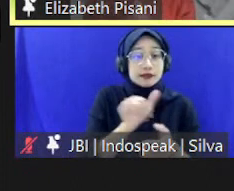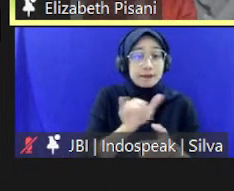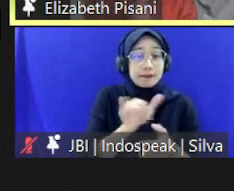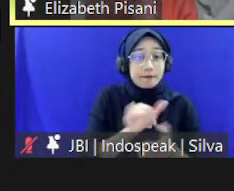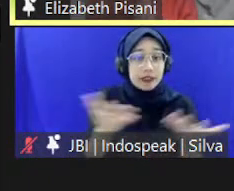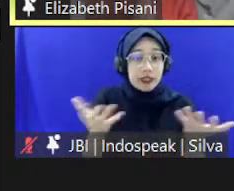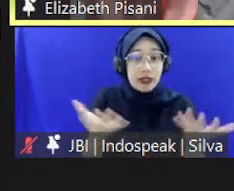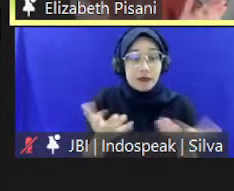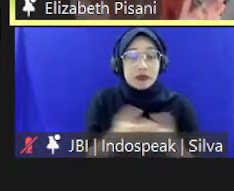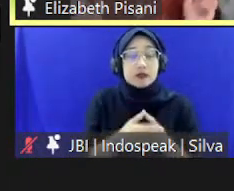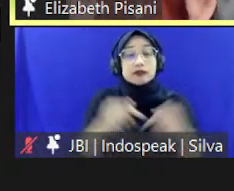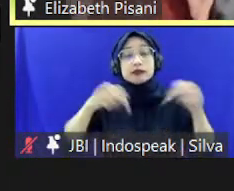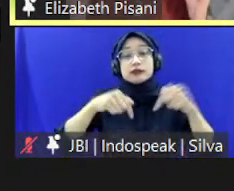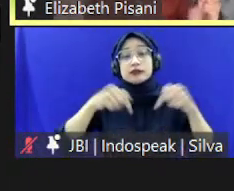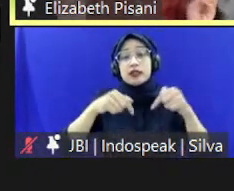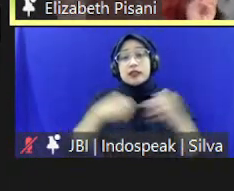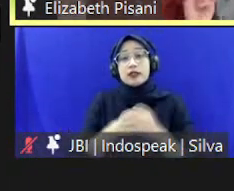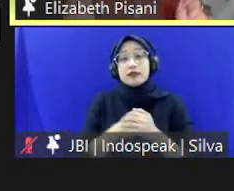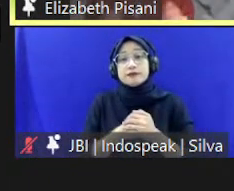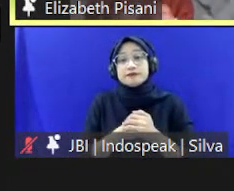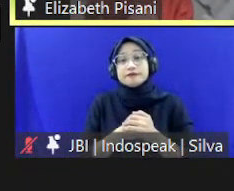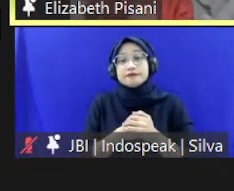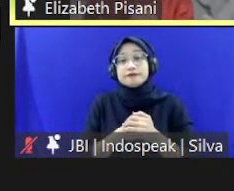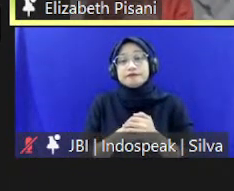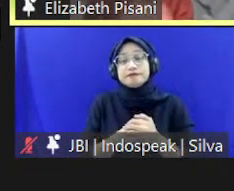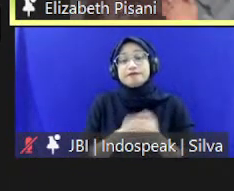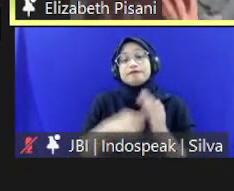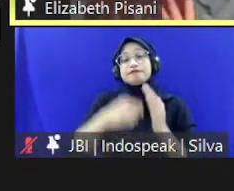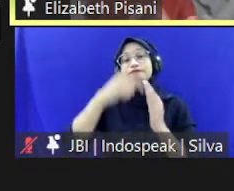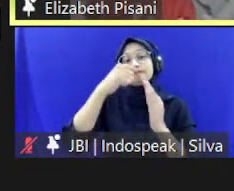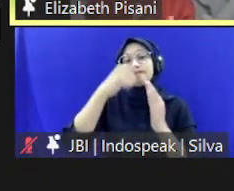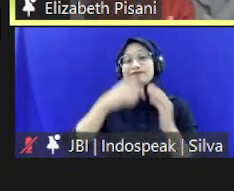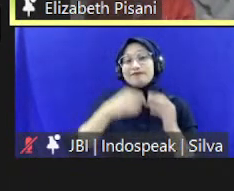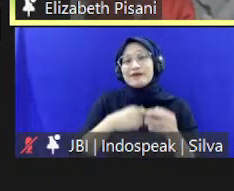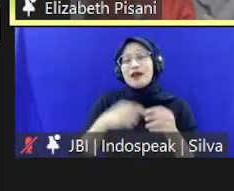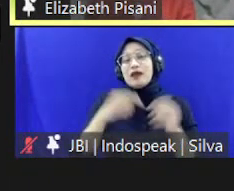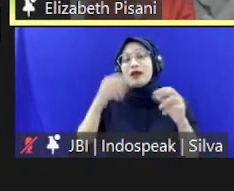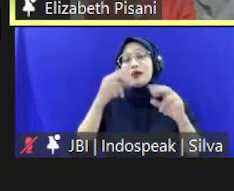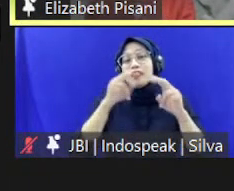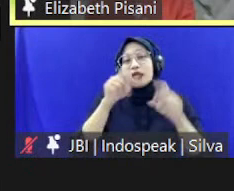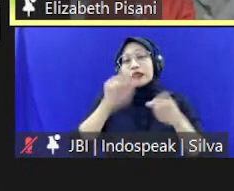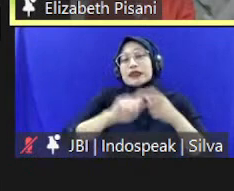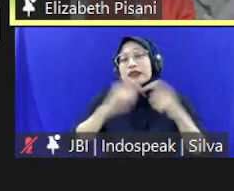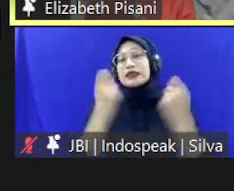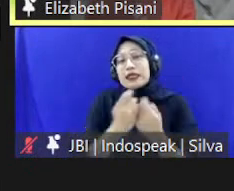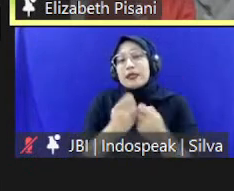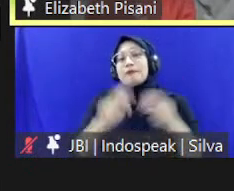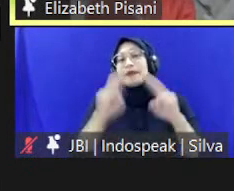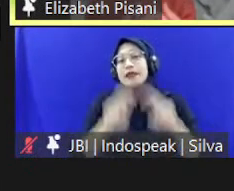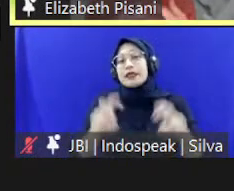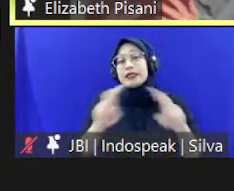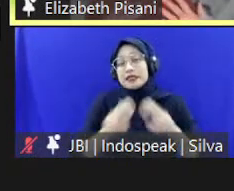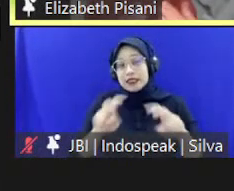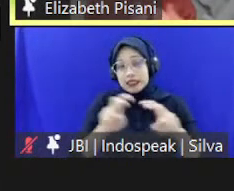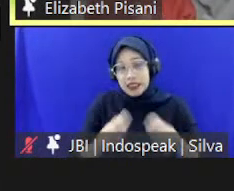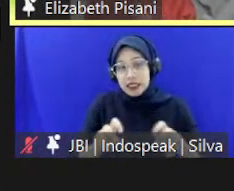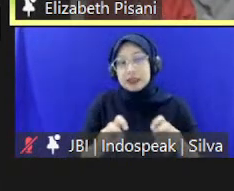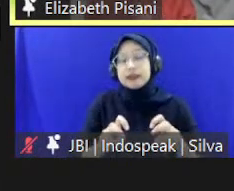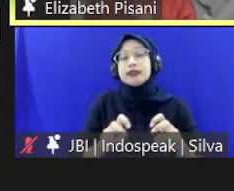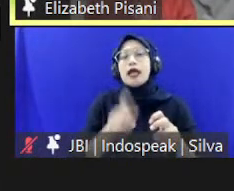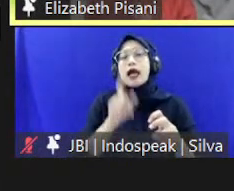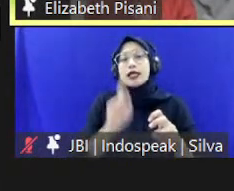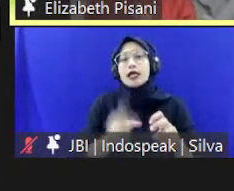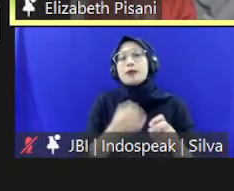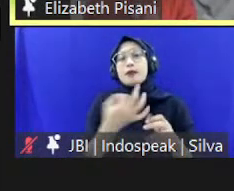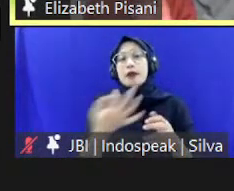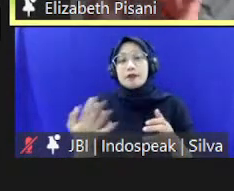Now, I want to acknowledge my co-authors who will be on the panel here, so you can ask questions to them as well. The Malang